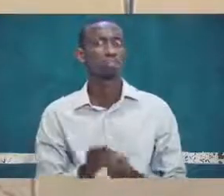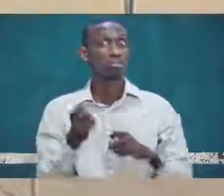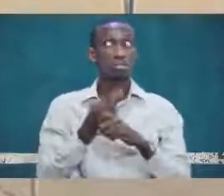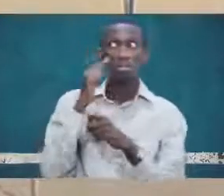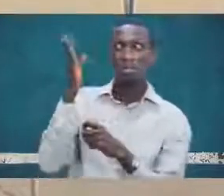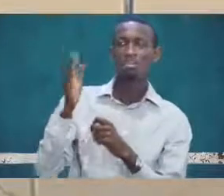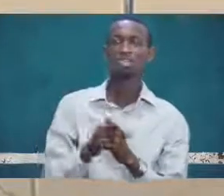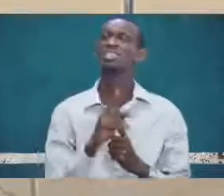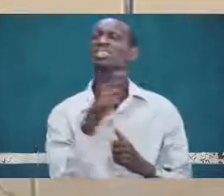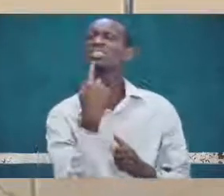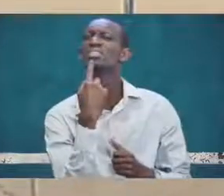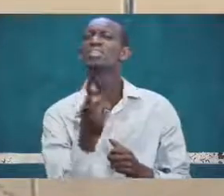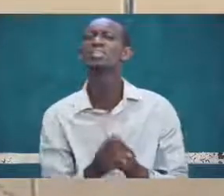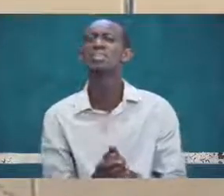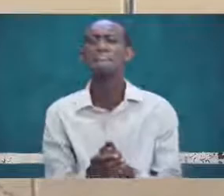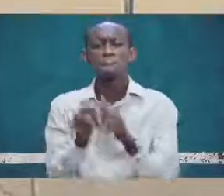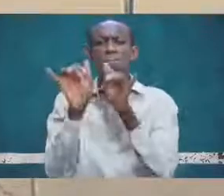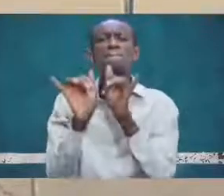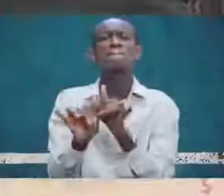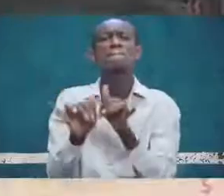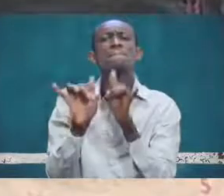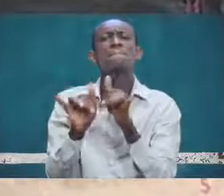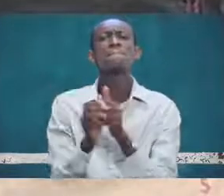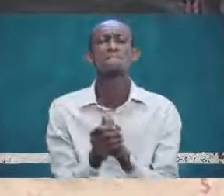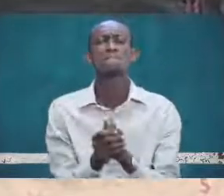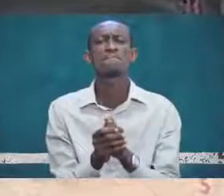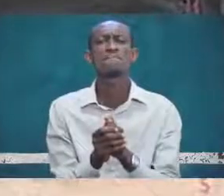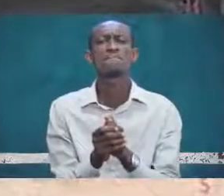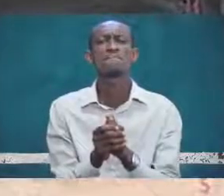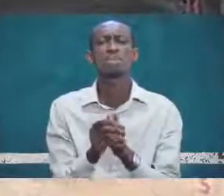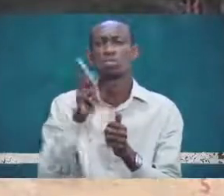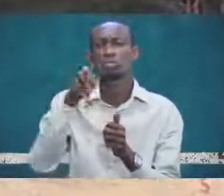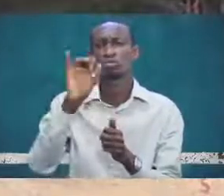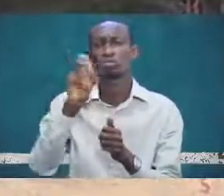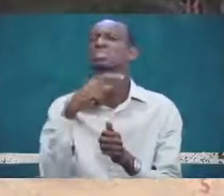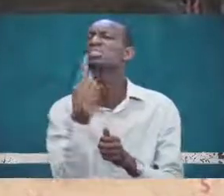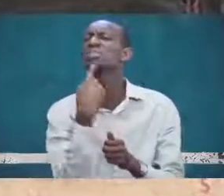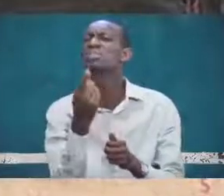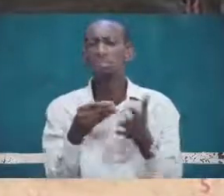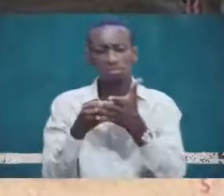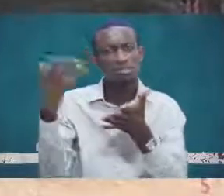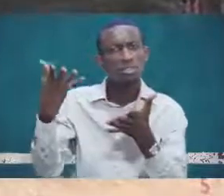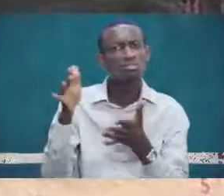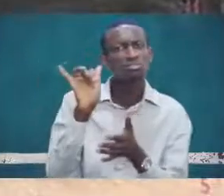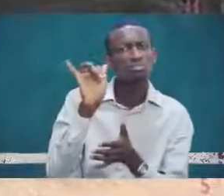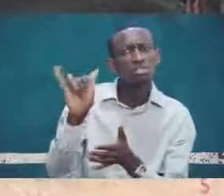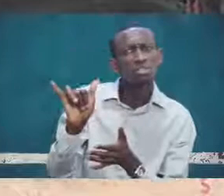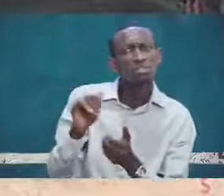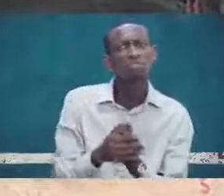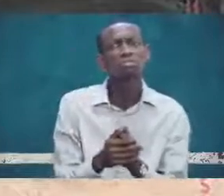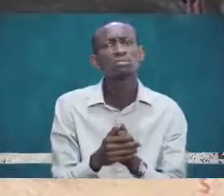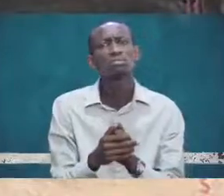the constant of proportionality? Who can show me the value of y? Who can show me the